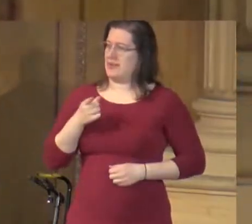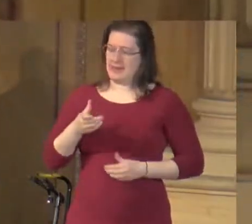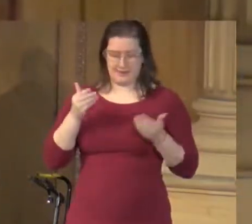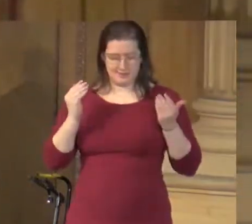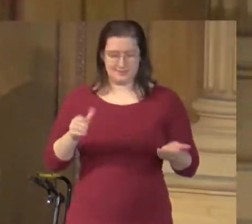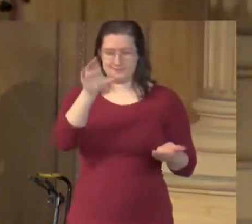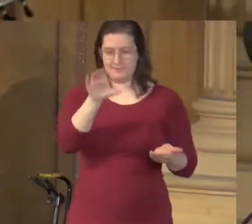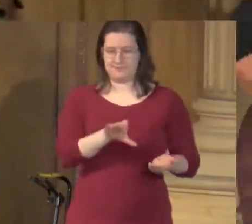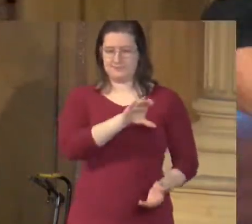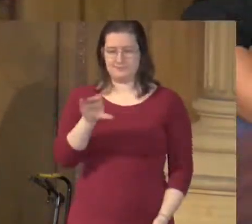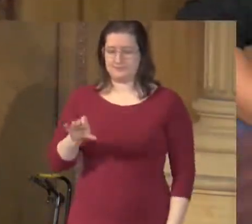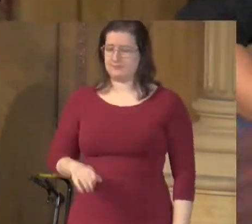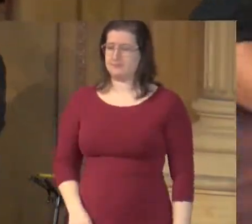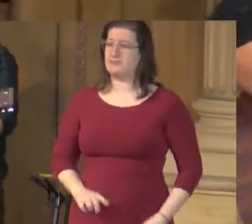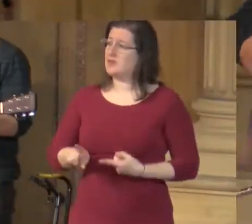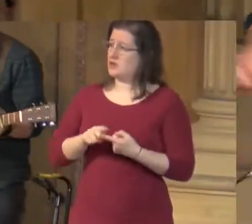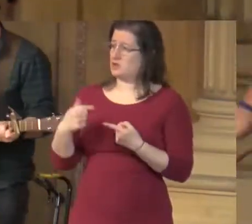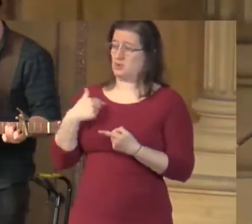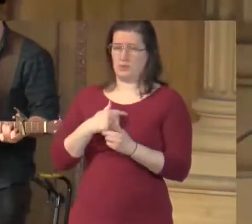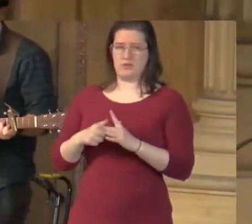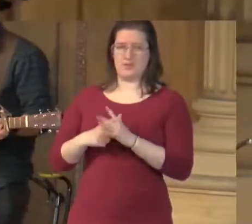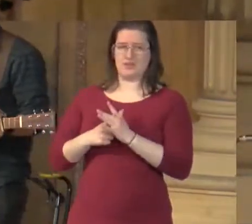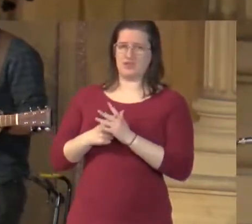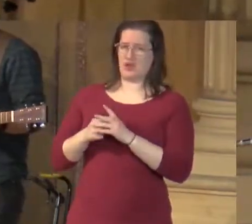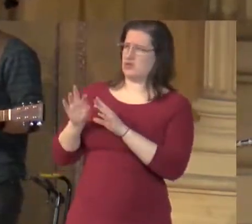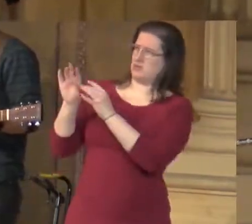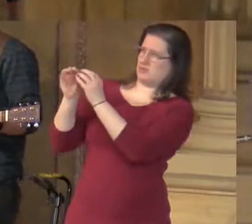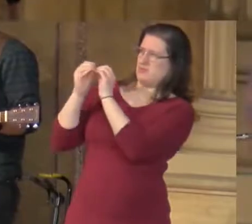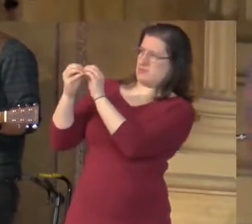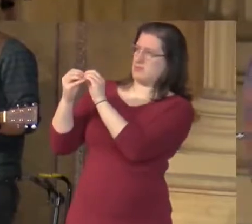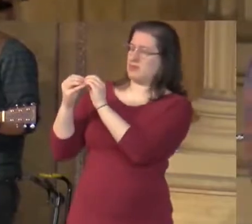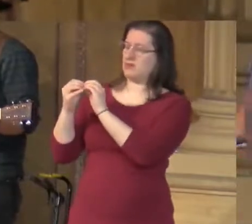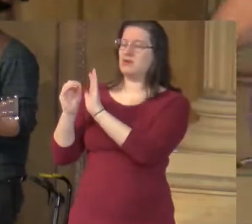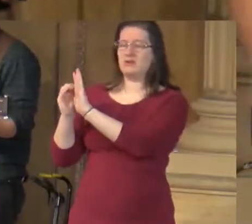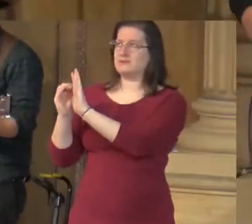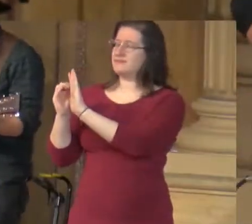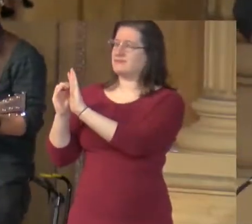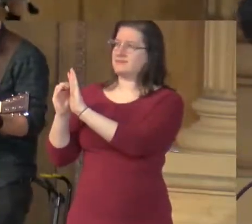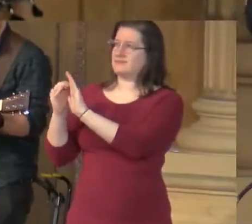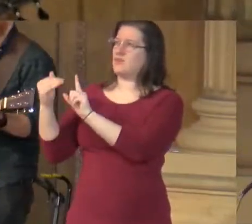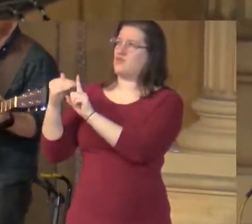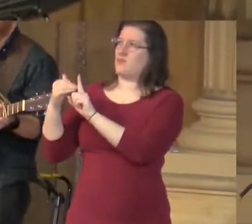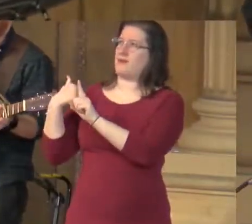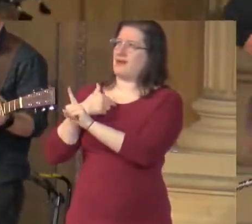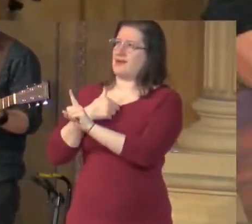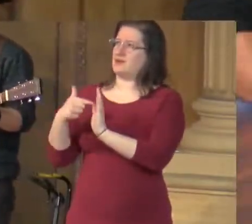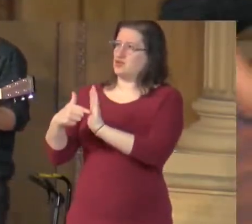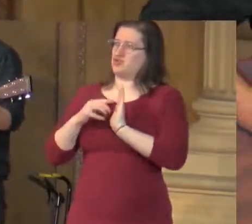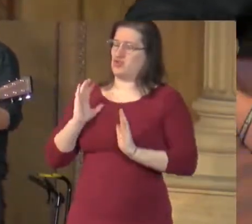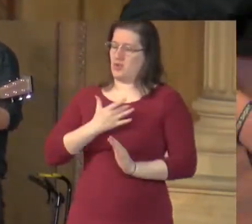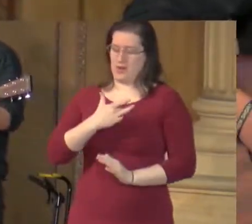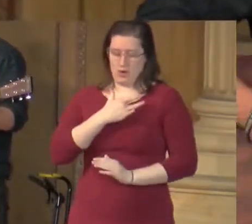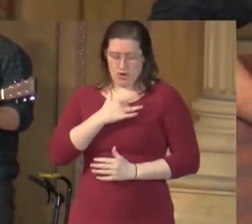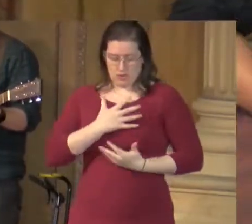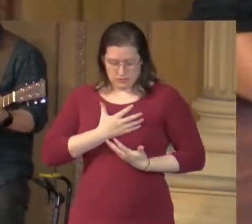when we start to talk back to you show us our hearts and show us Christ